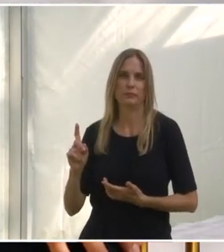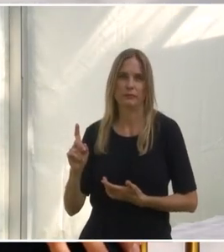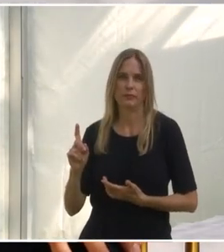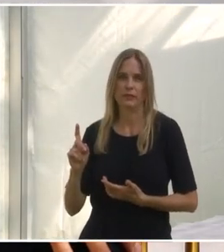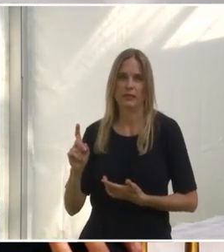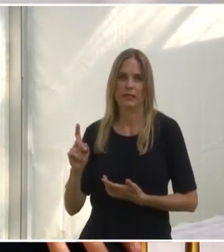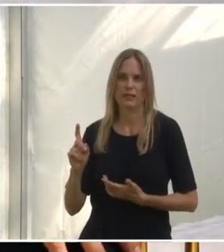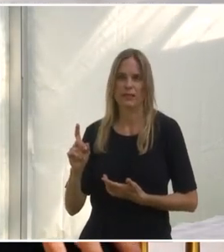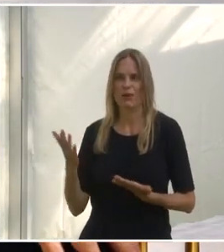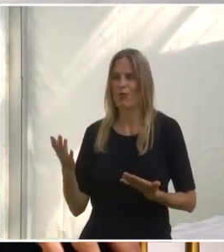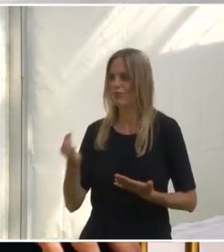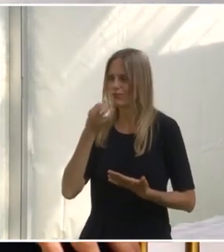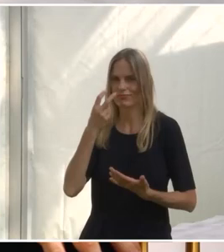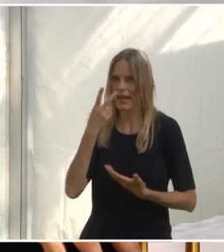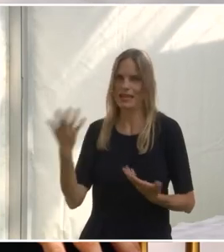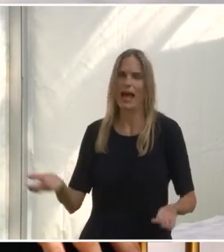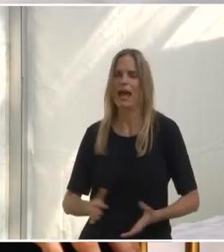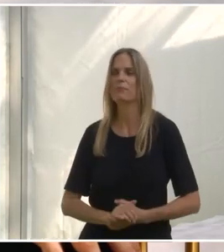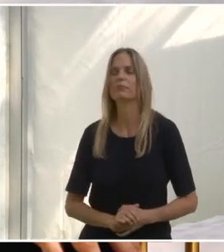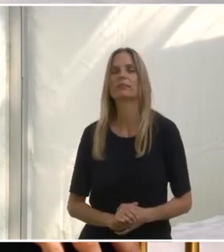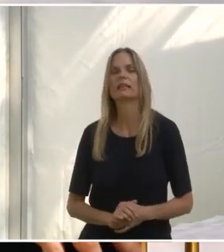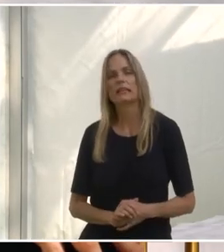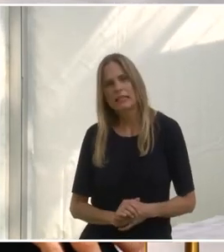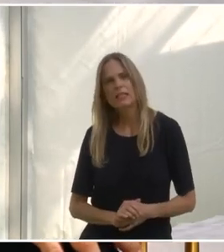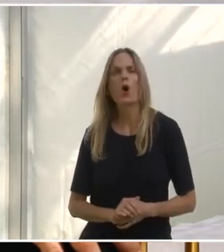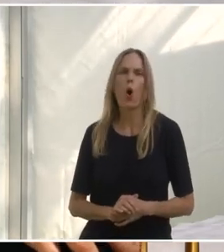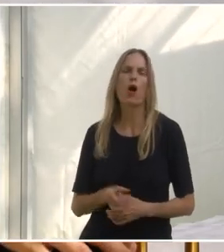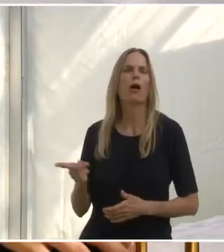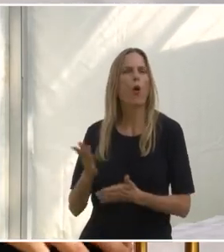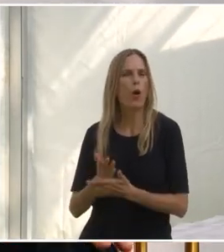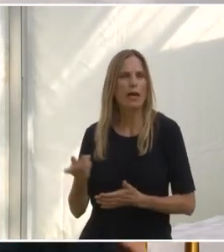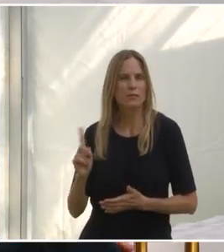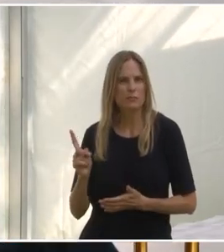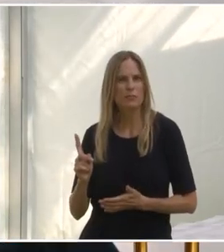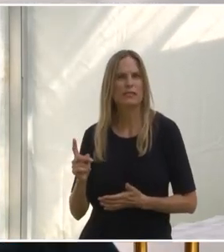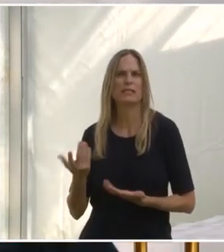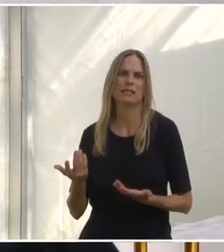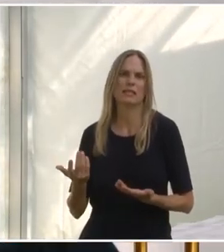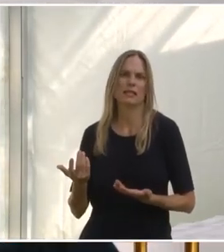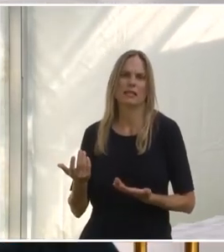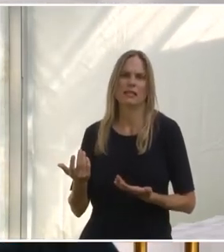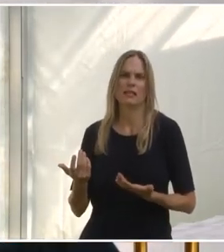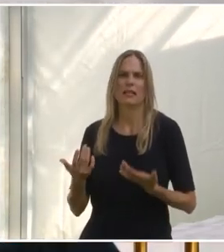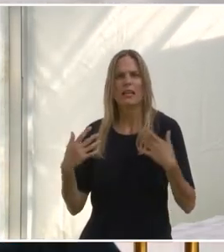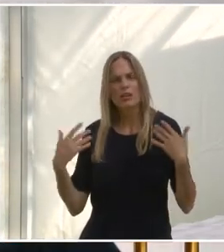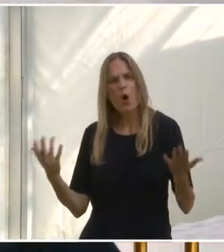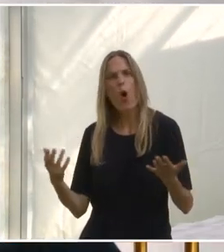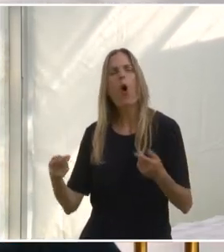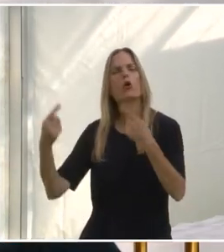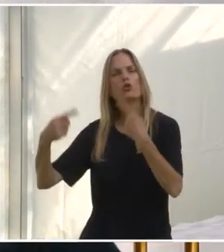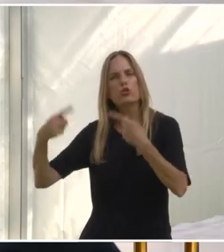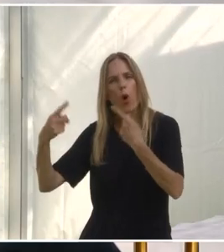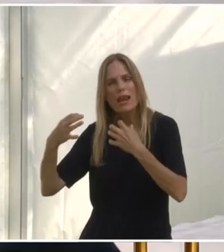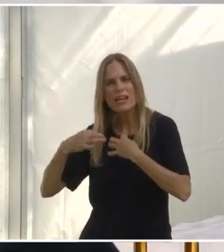but not seeing really yet. Okay, there is this kind of things like, you know, custom free transport of